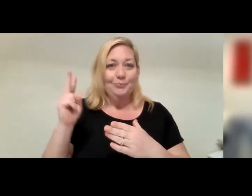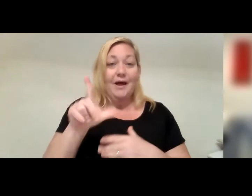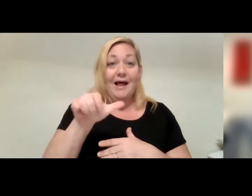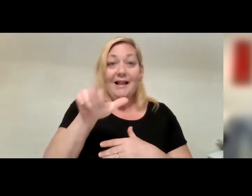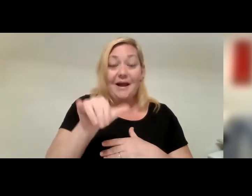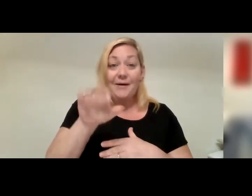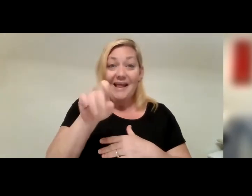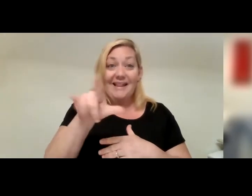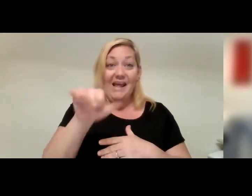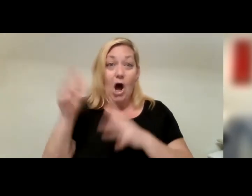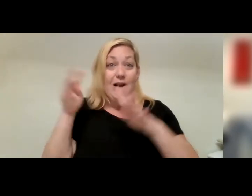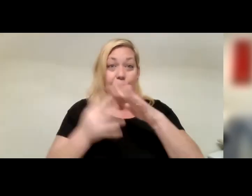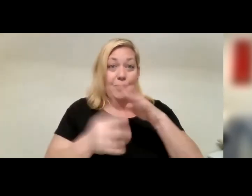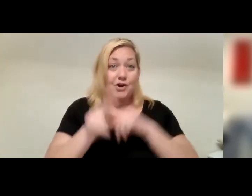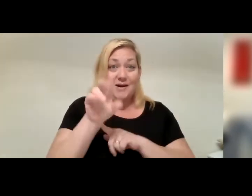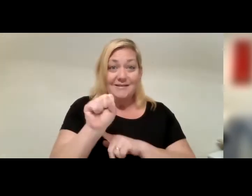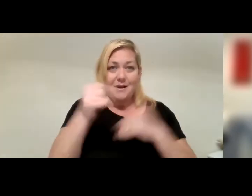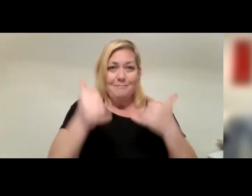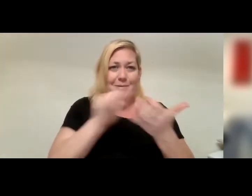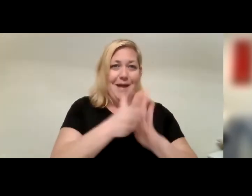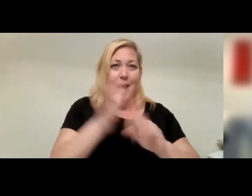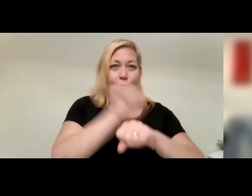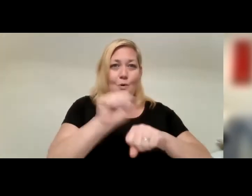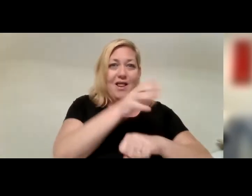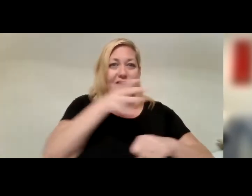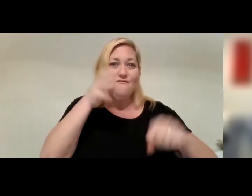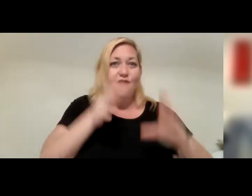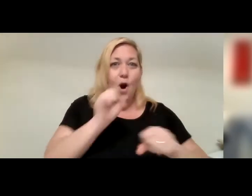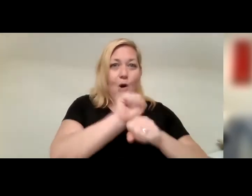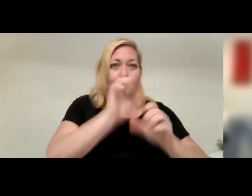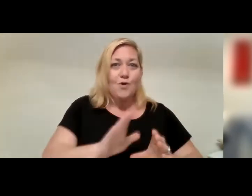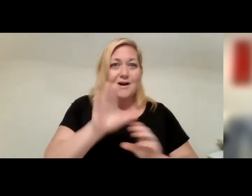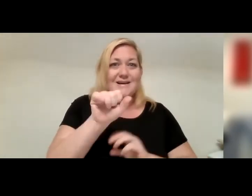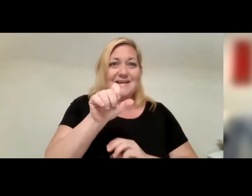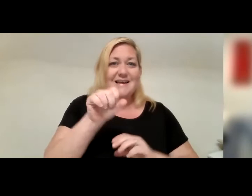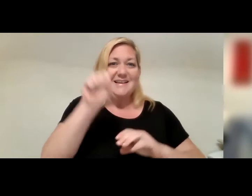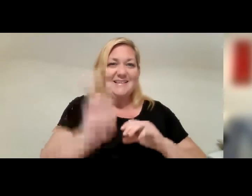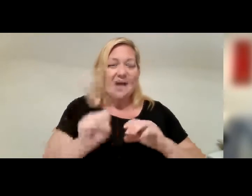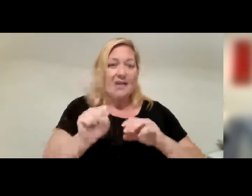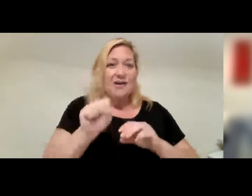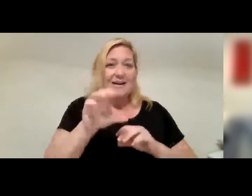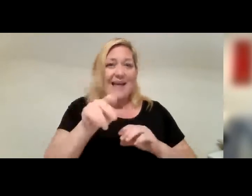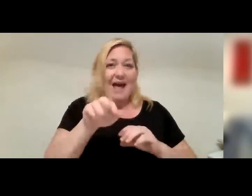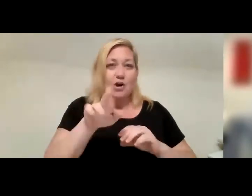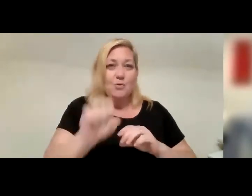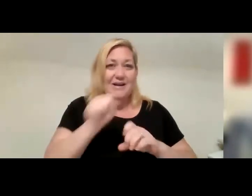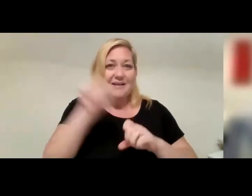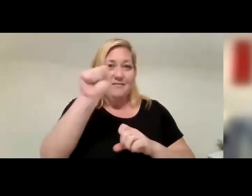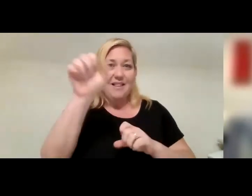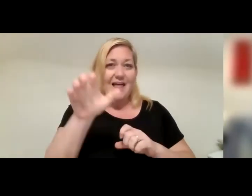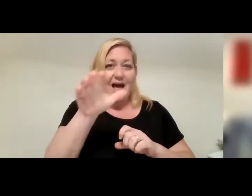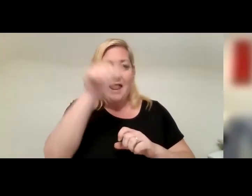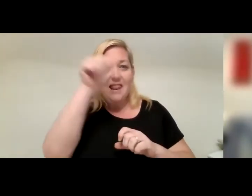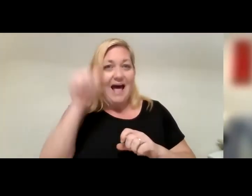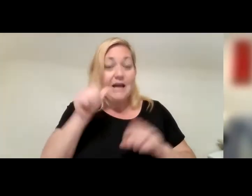Itliong immigrated to the United States and immediately began working as a farm laborer in the salmon canneries of Alaska. He later moved to Stockton, while